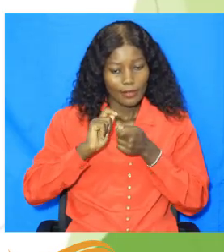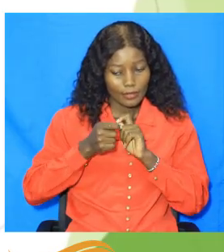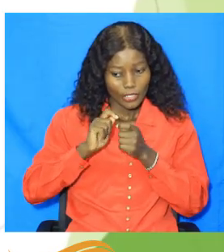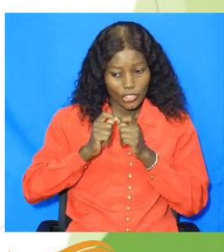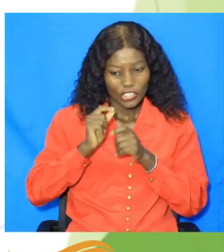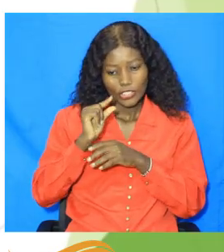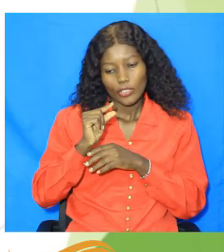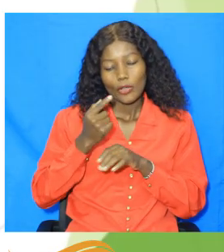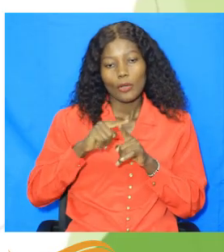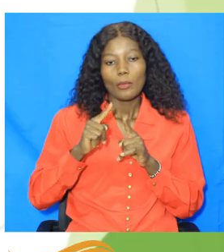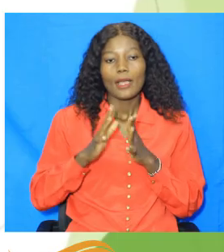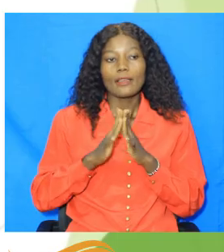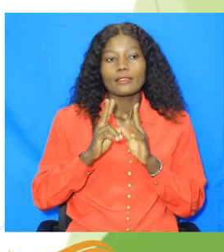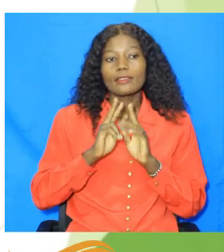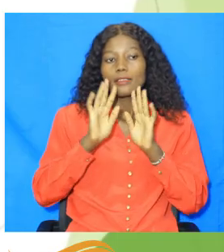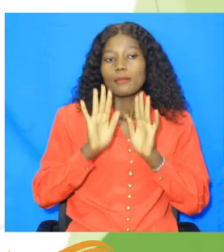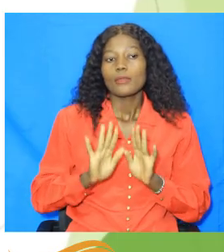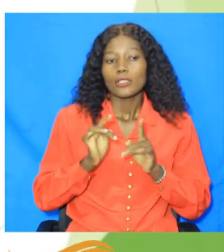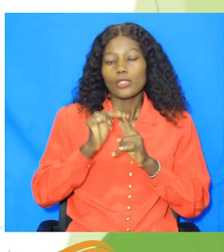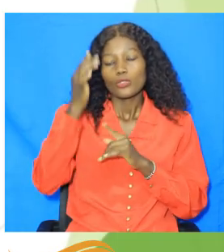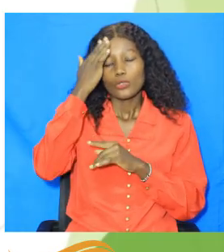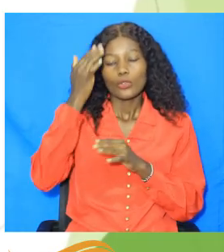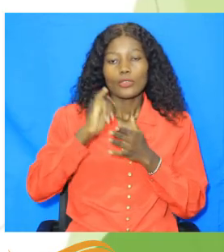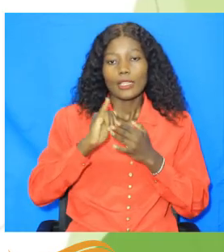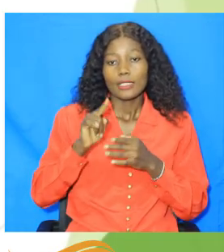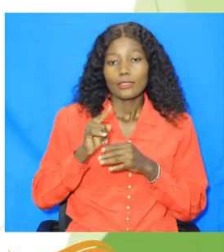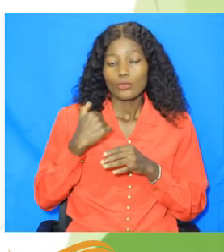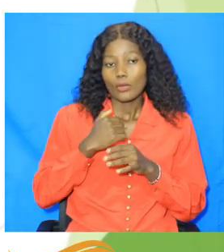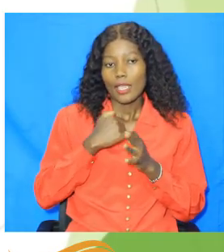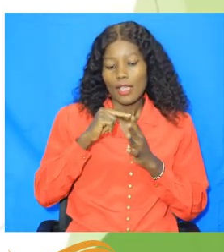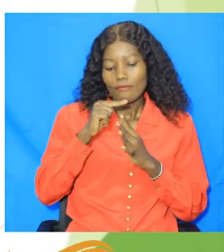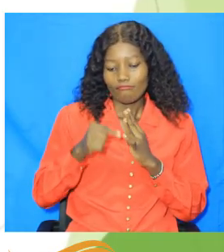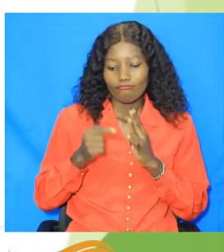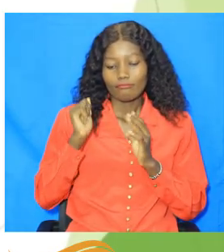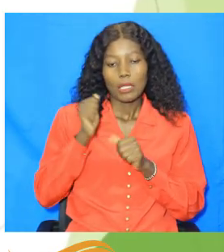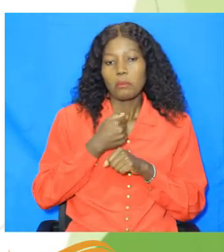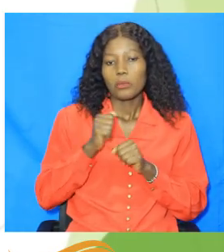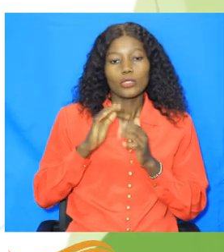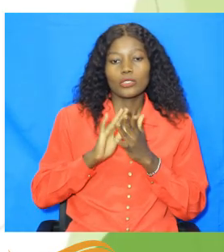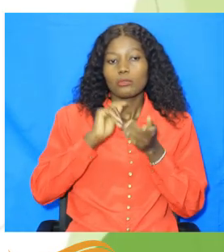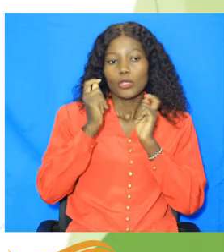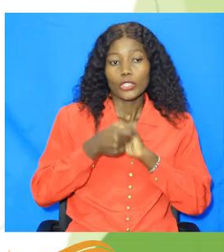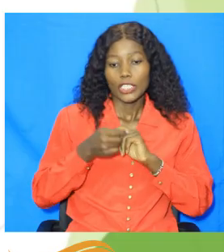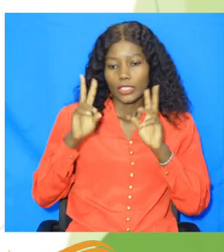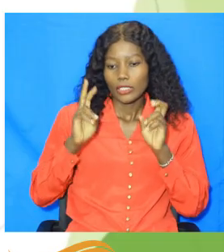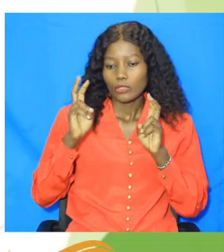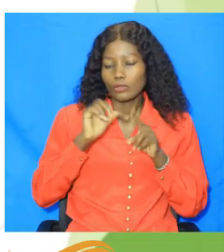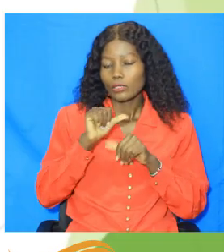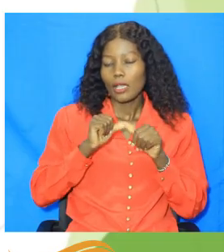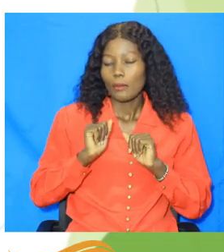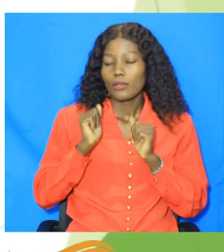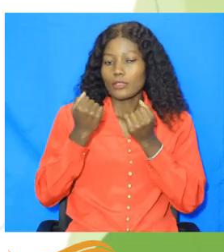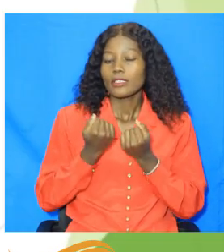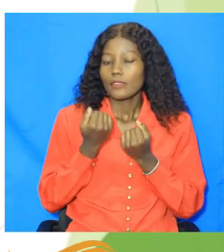that there are elements that can never be interfered with as we modify the rules. So the issues to do with safety of the athletes, very,